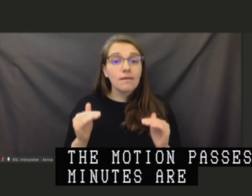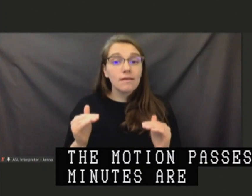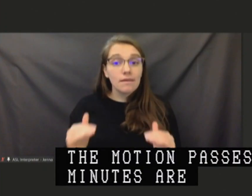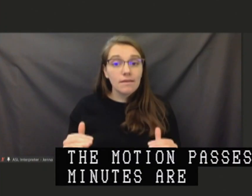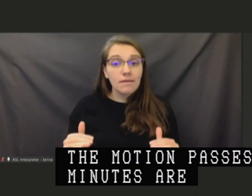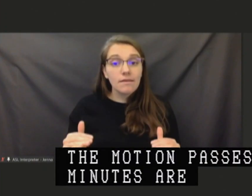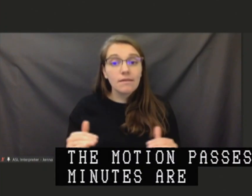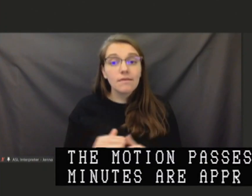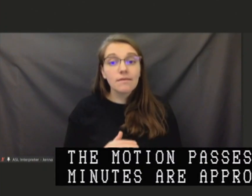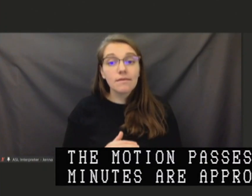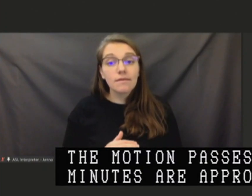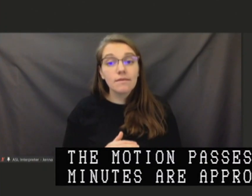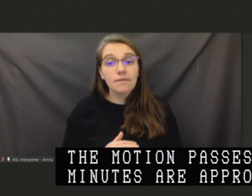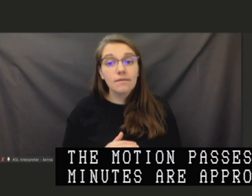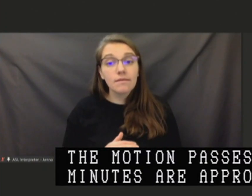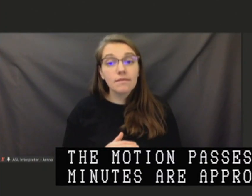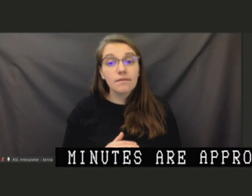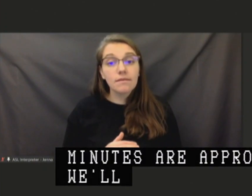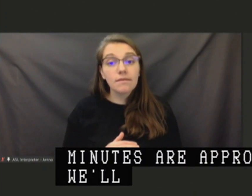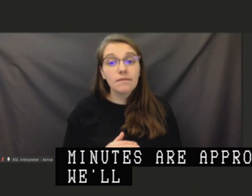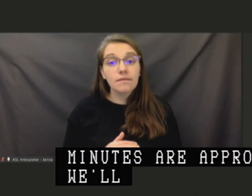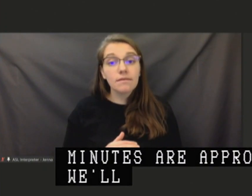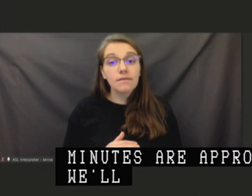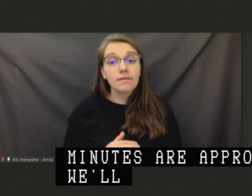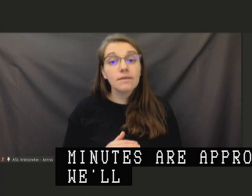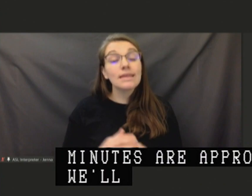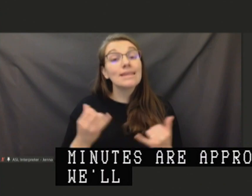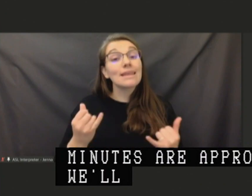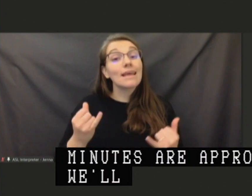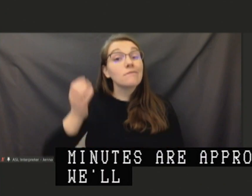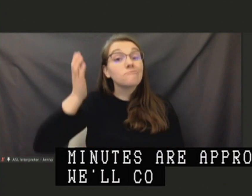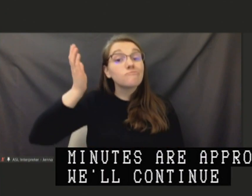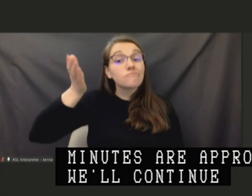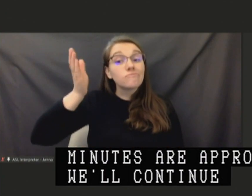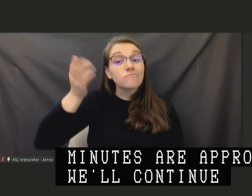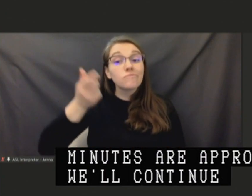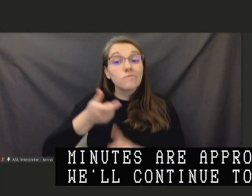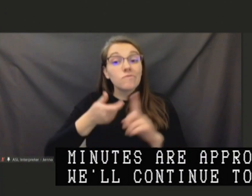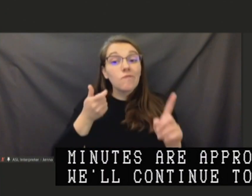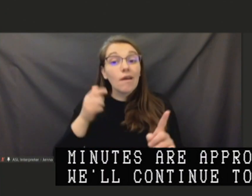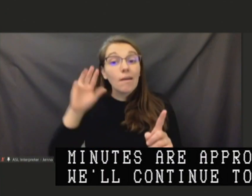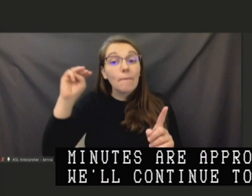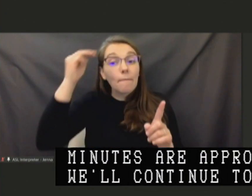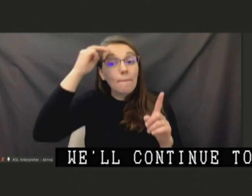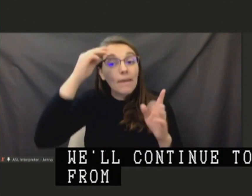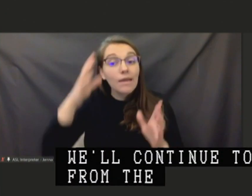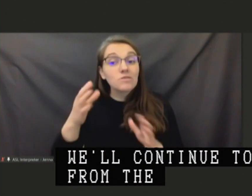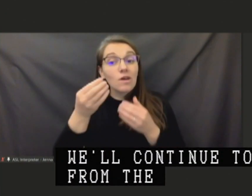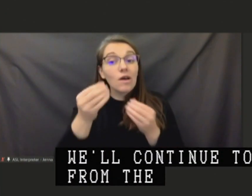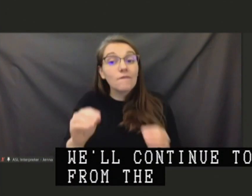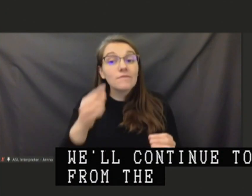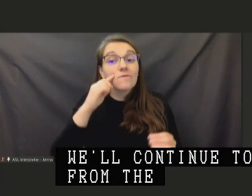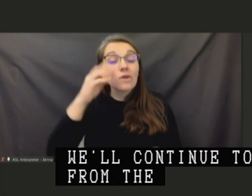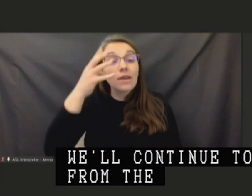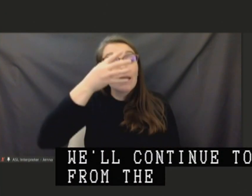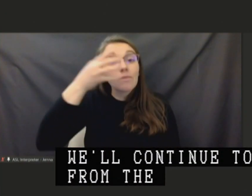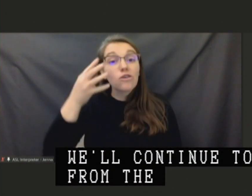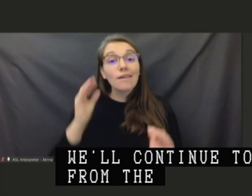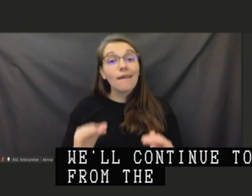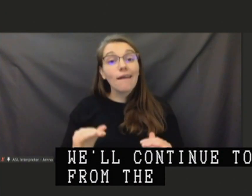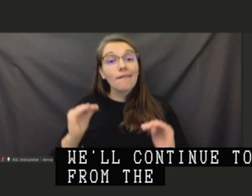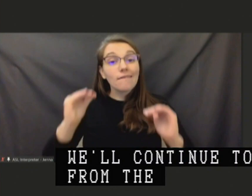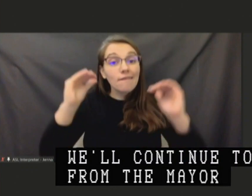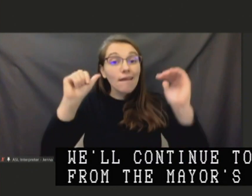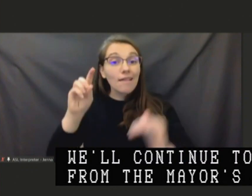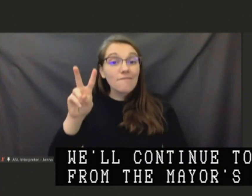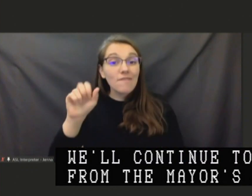continue to a presentation from the Mayor's Office of Immigrant Advancement. Take